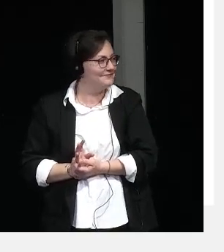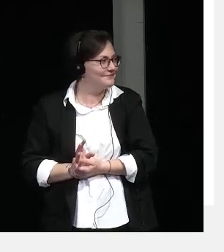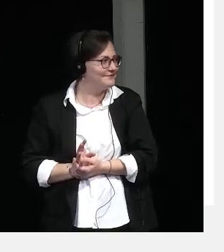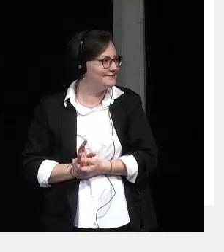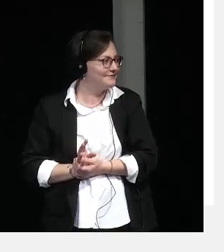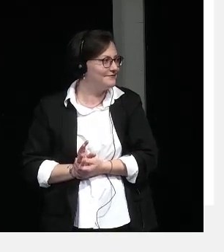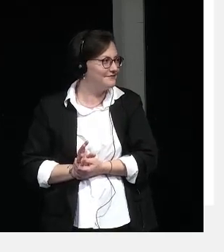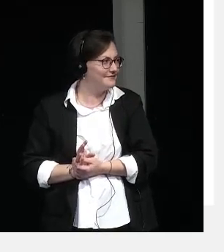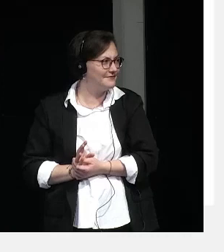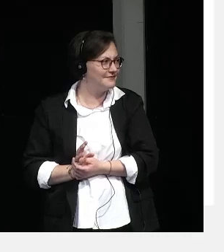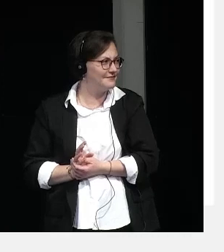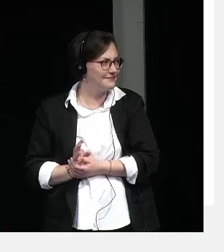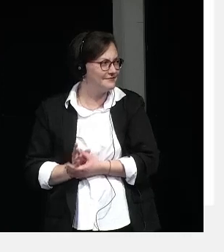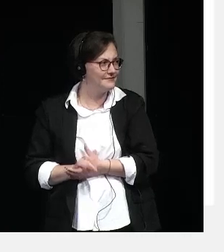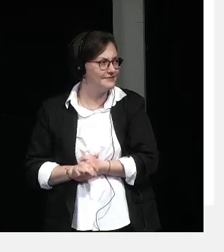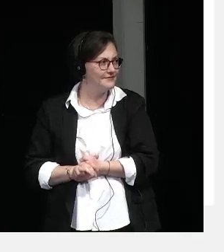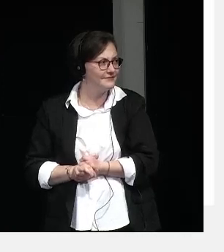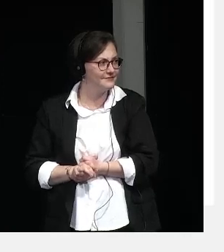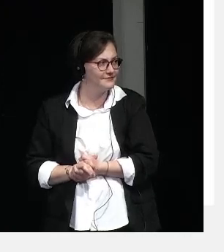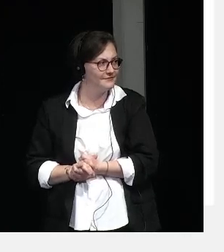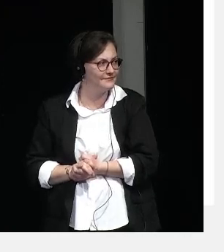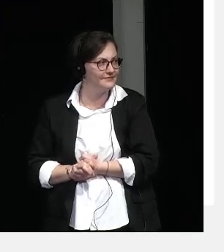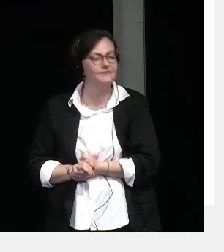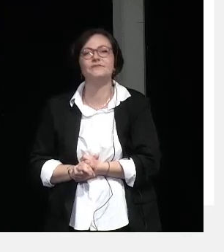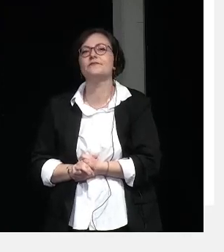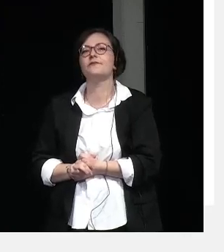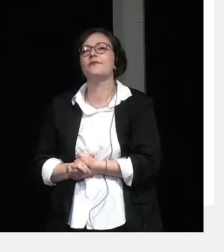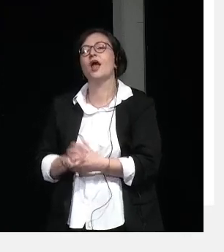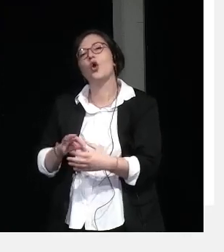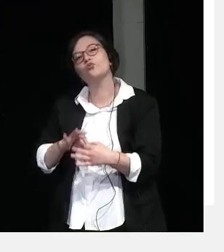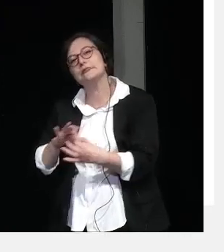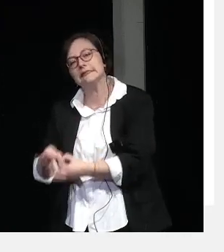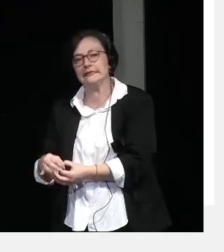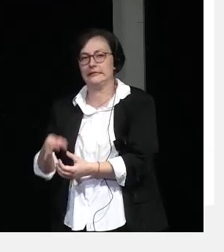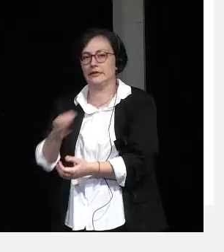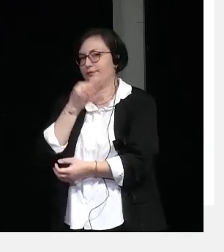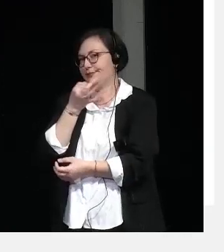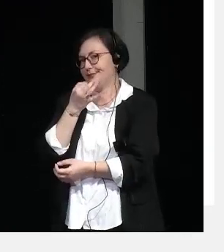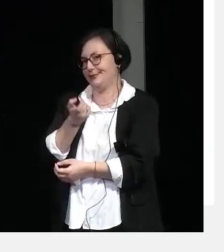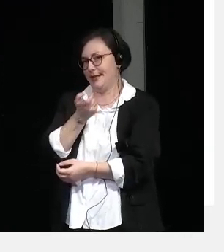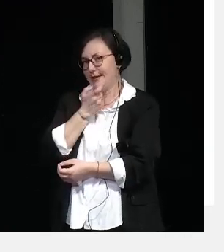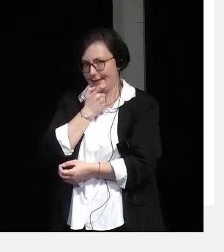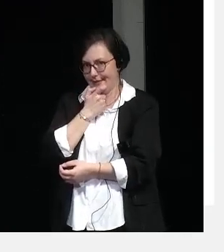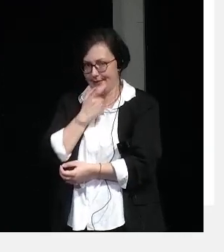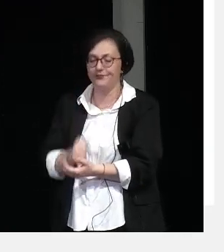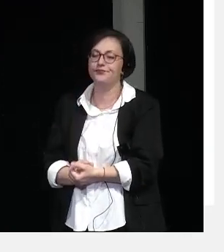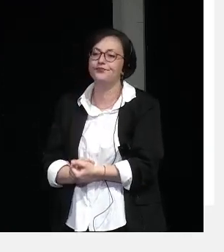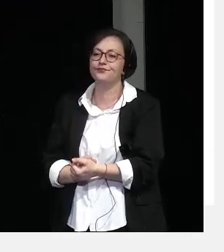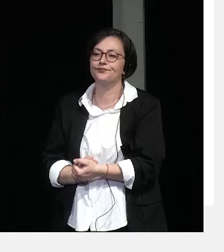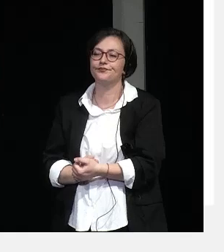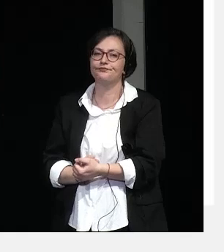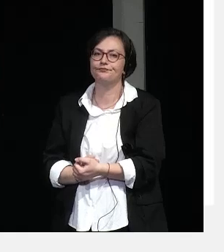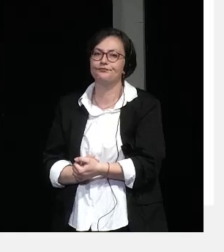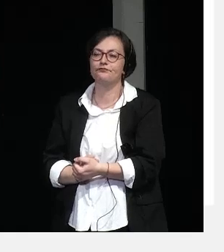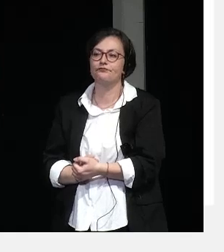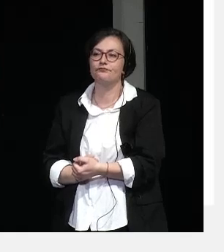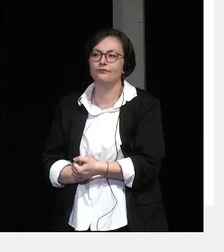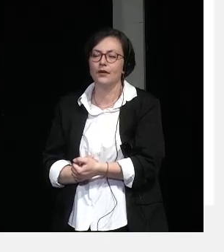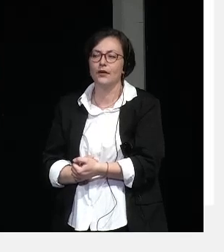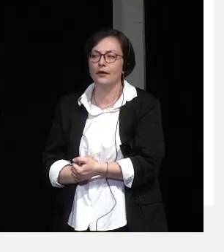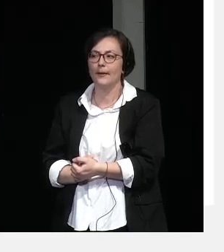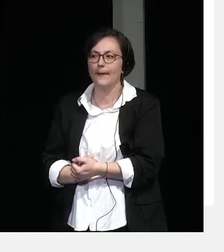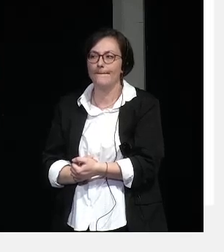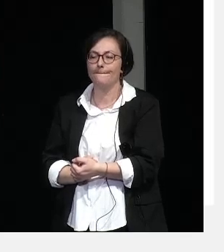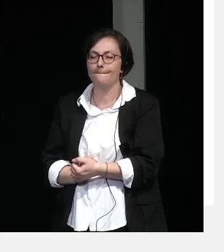So, based on that idea, I'll continue in English. I really appreciated the Excel list that you mentioned earlier. It's